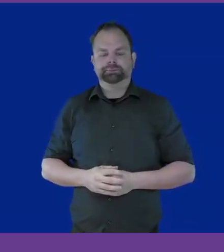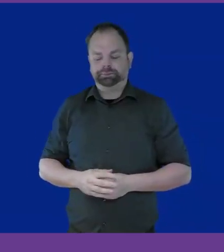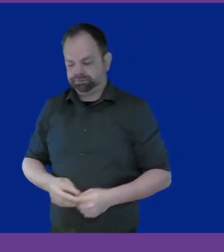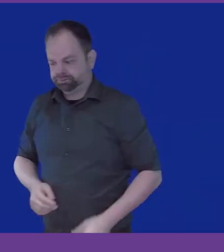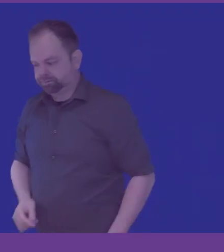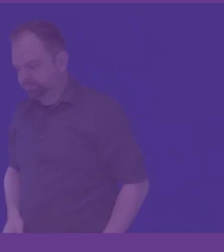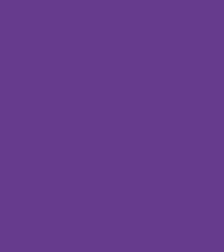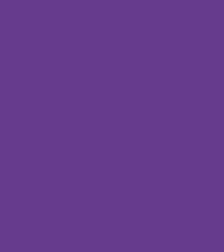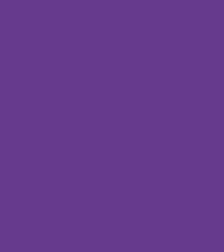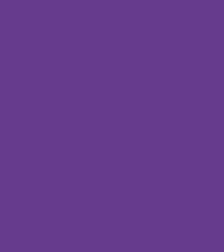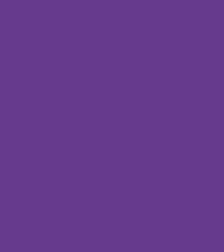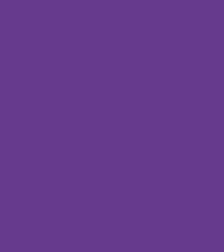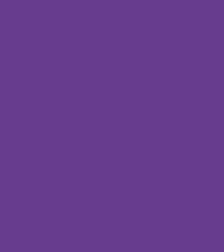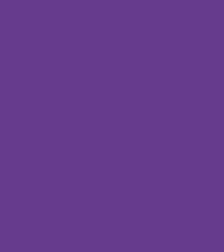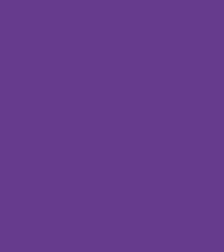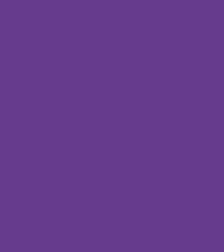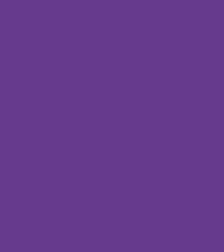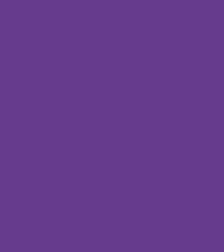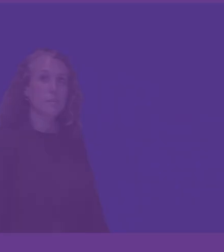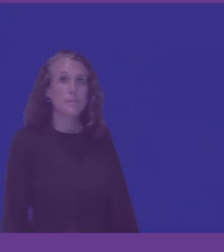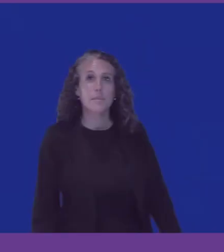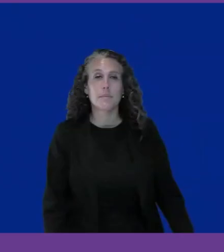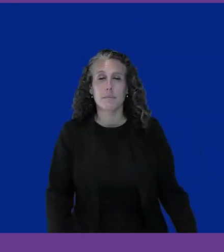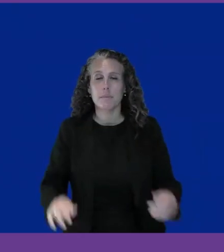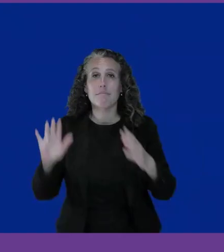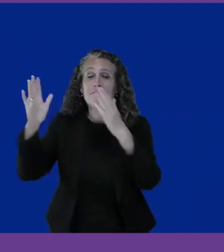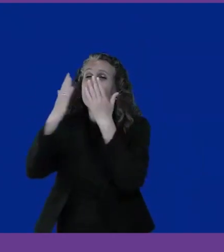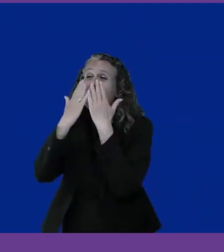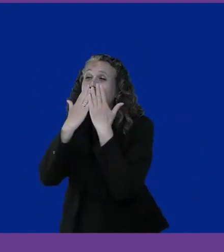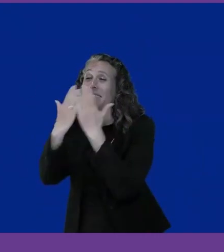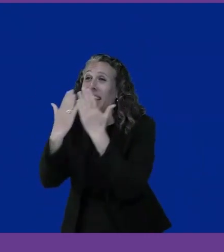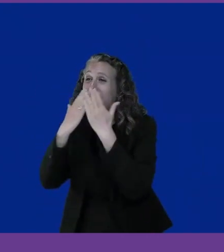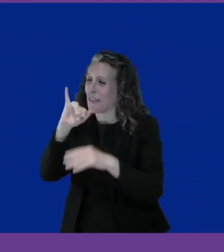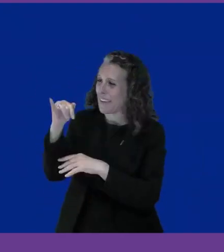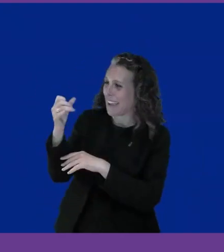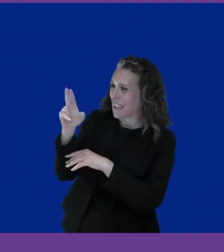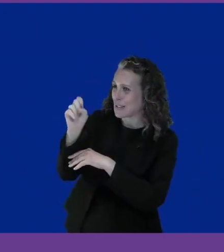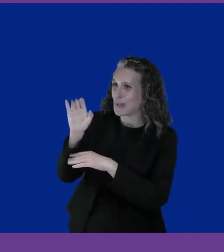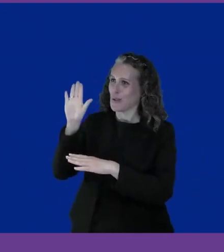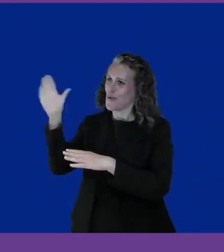Thank you very much, Jesus. It's really for those kind words.